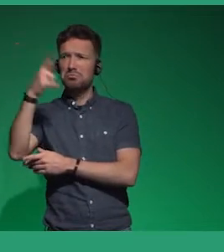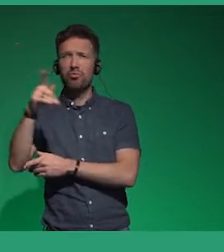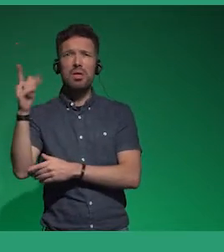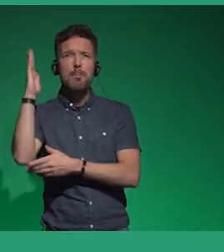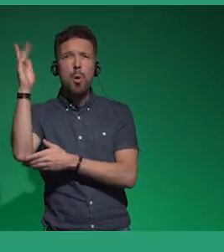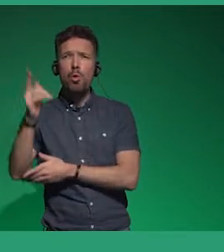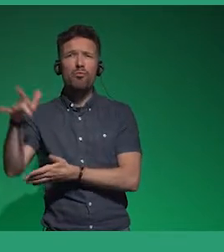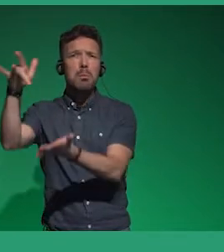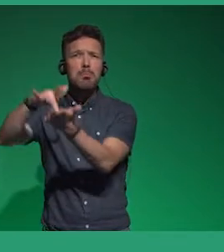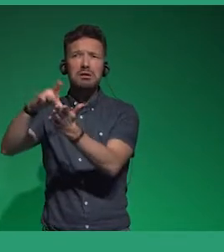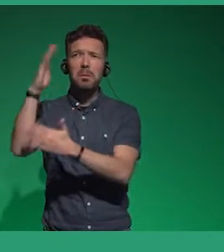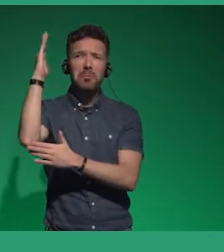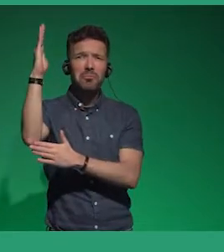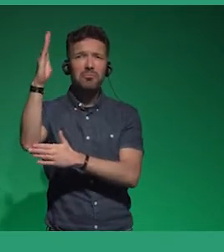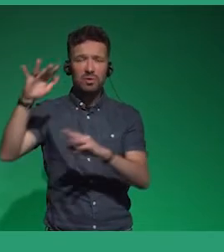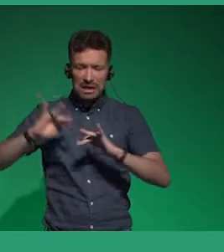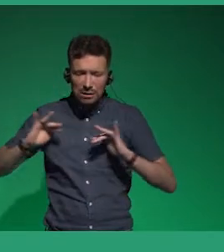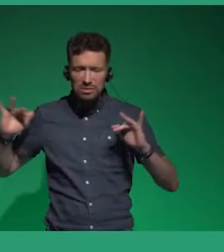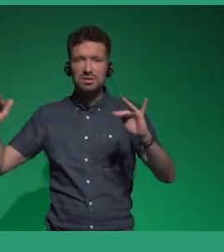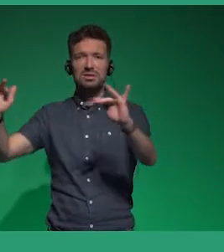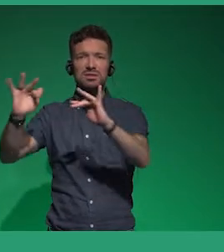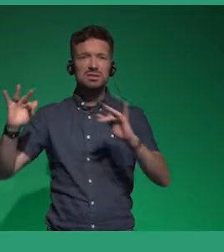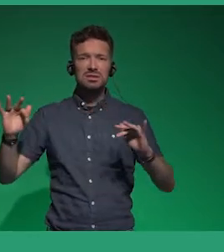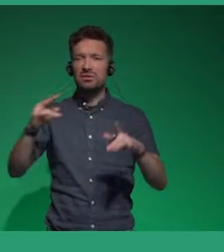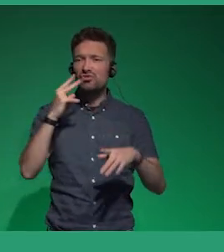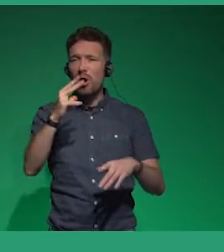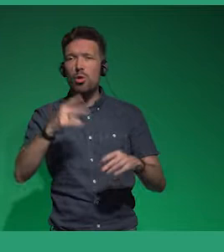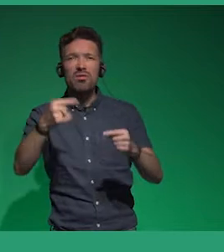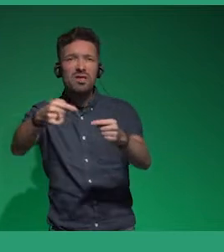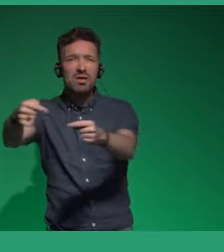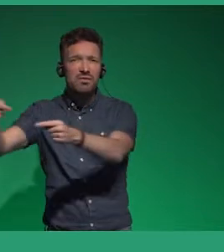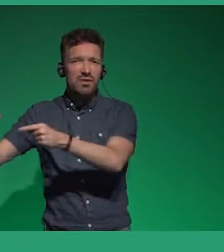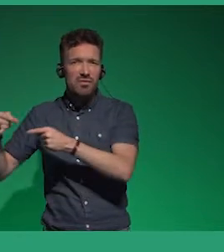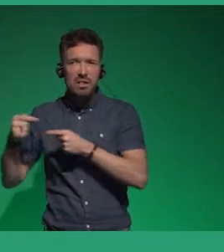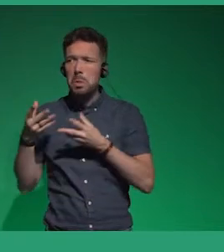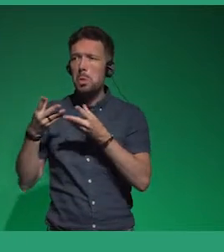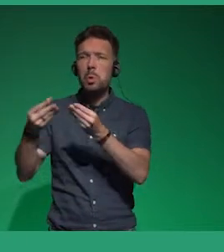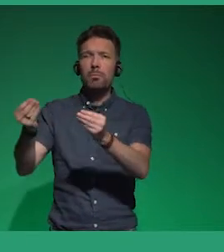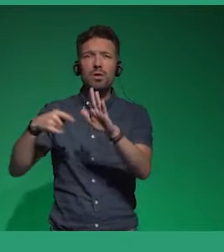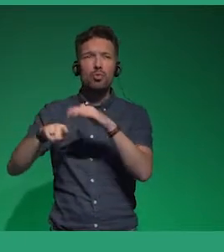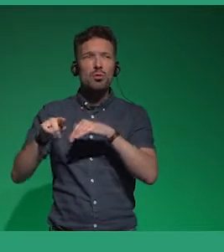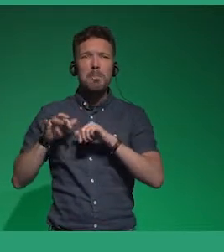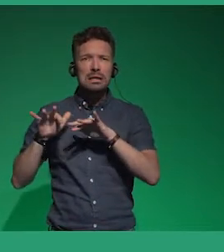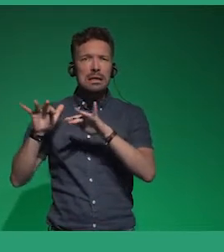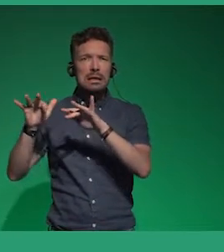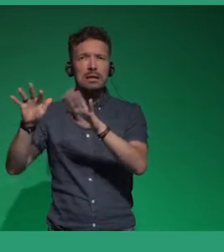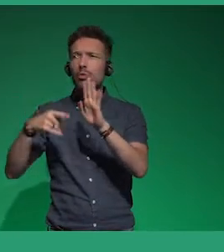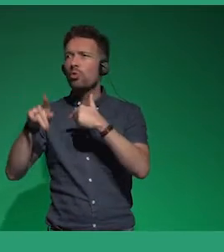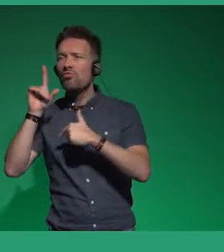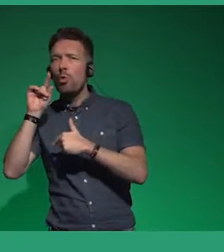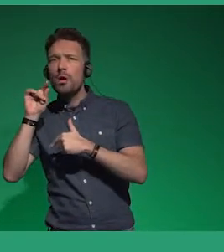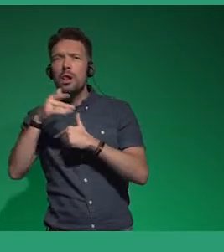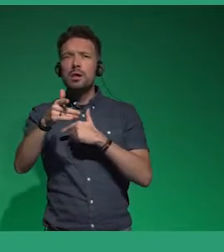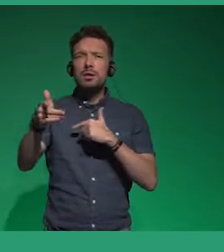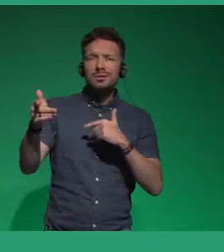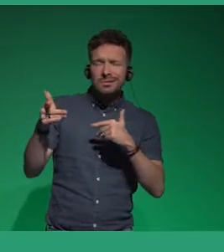losses across these different groups, from bacteria to birds. Basically, we cover a full range of different taxonomic